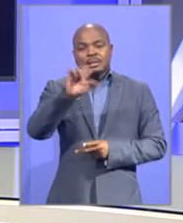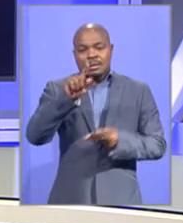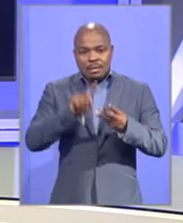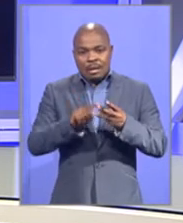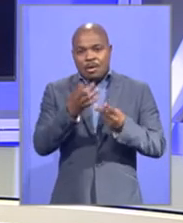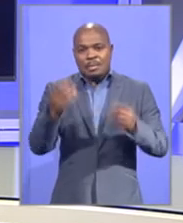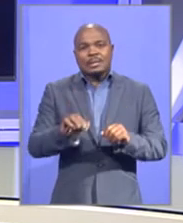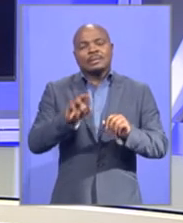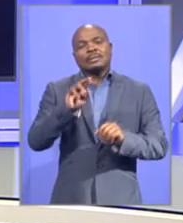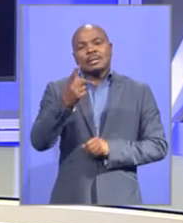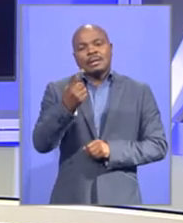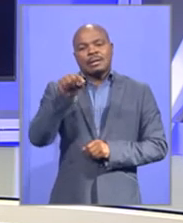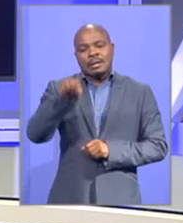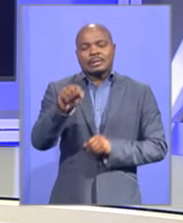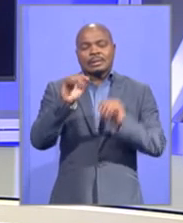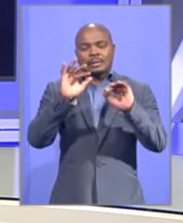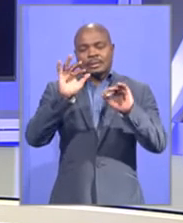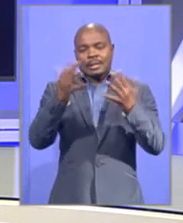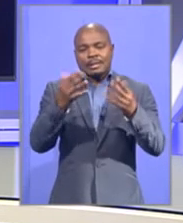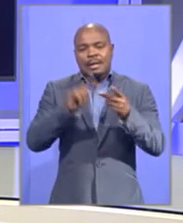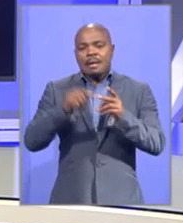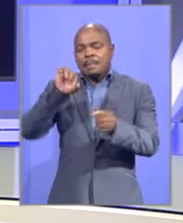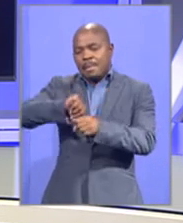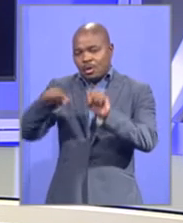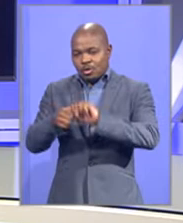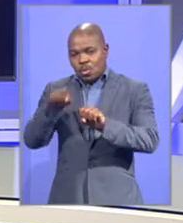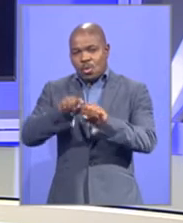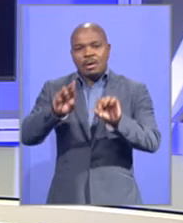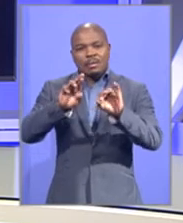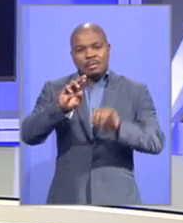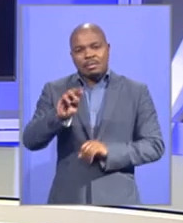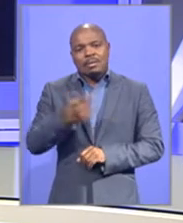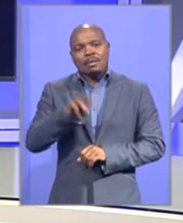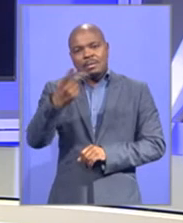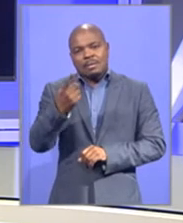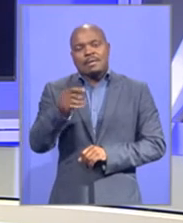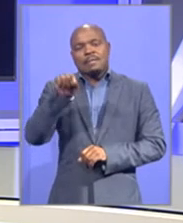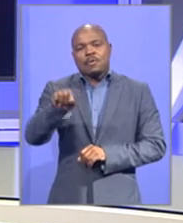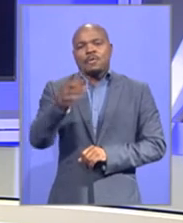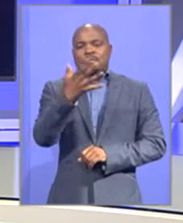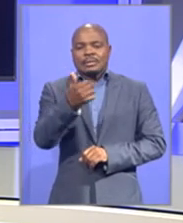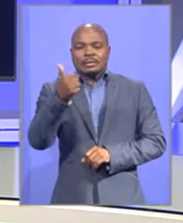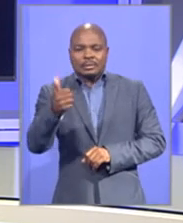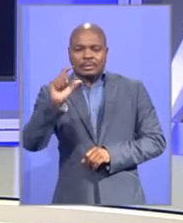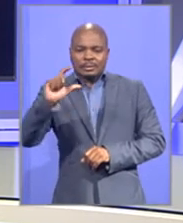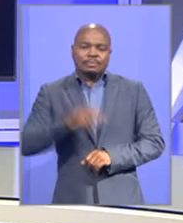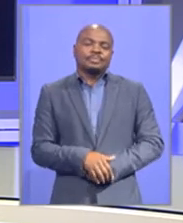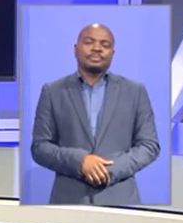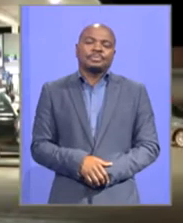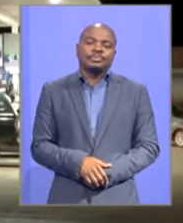di le 10 litara, fa parafene e tlhatlogile ka ranta le disente di le 56 litara.